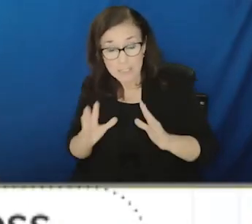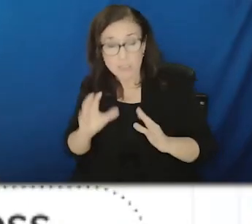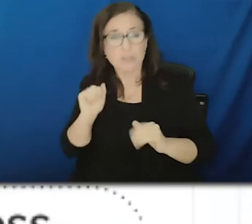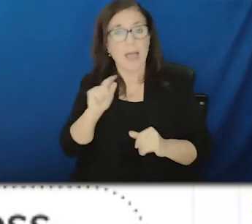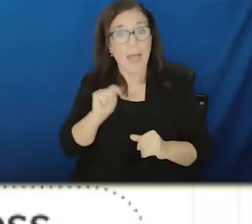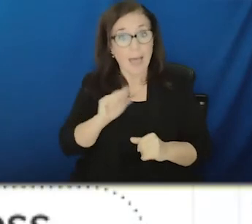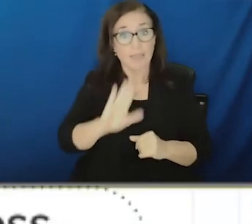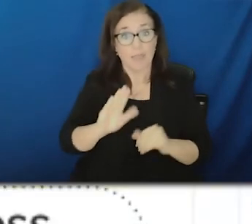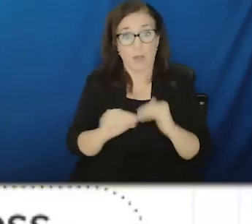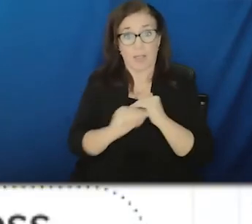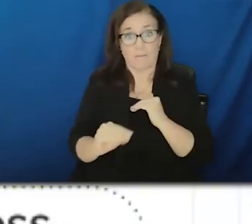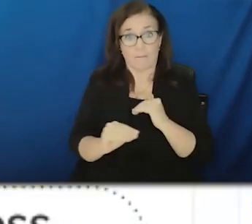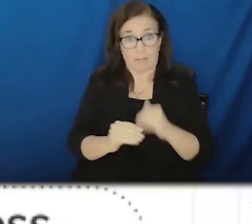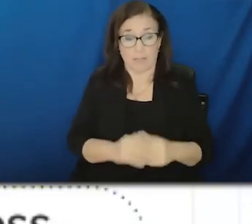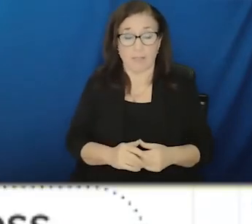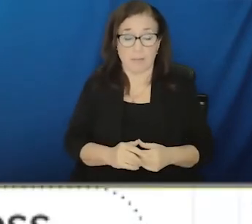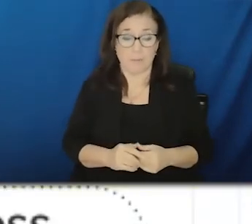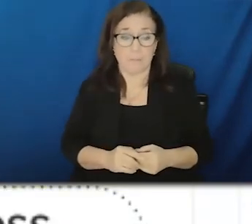level.